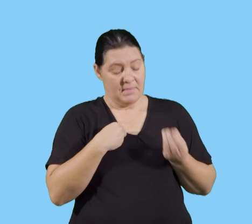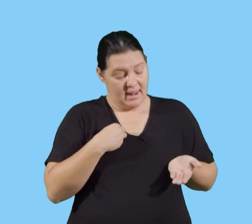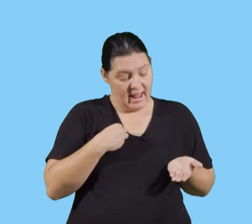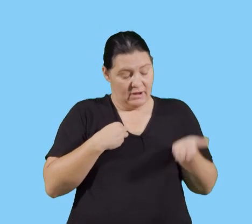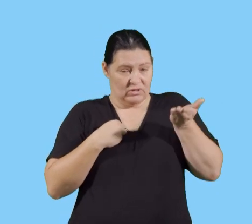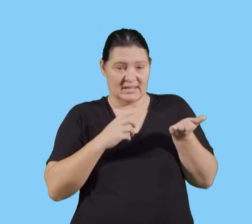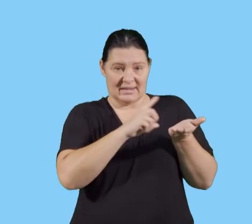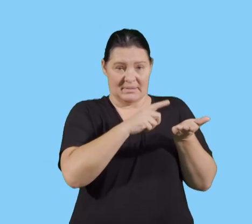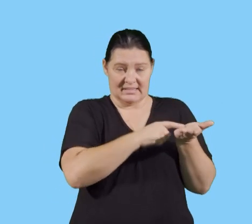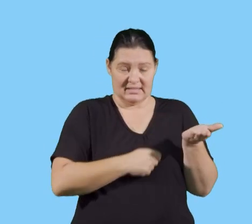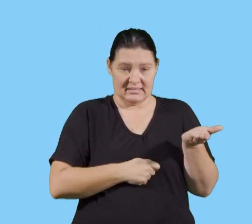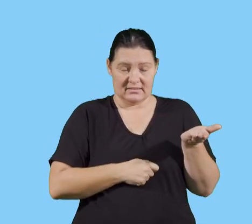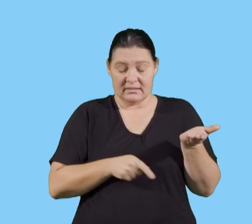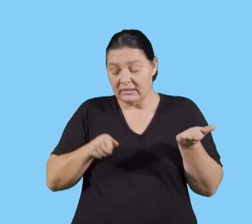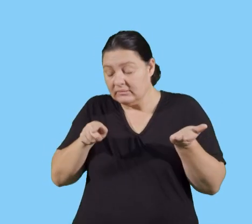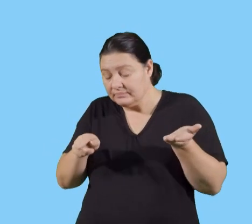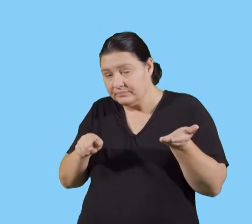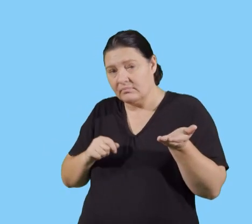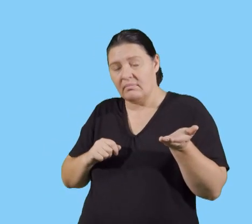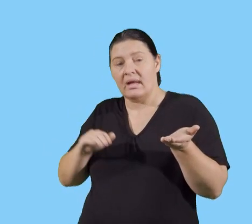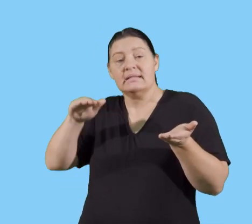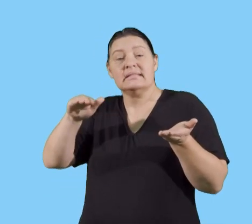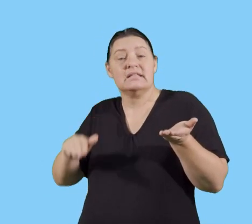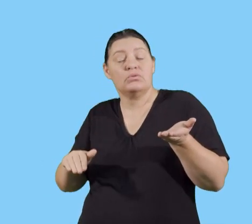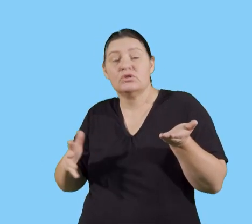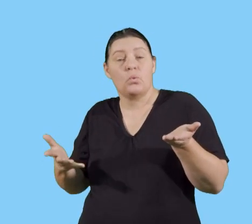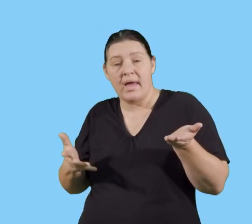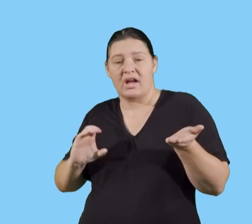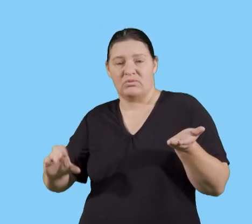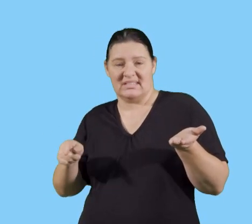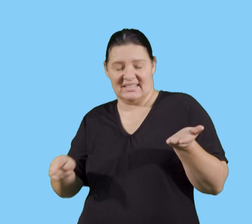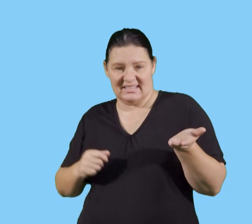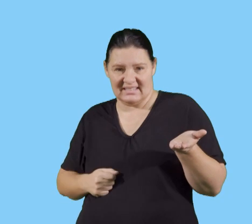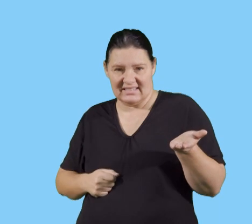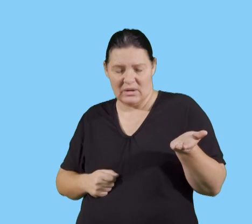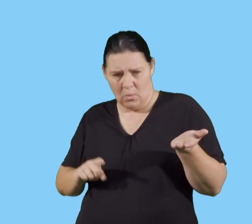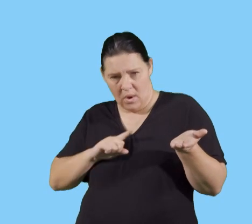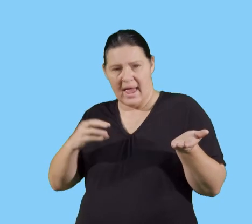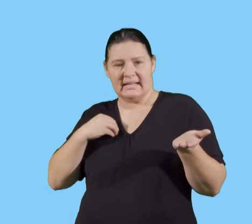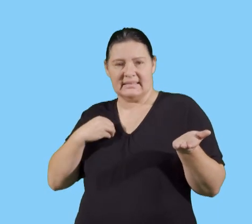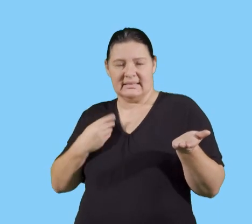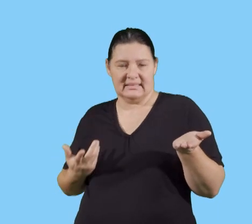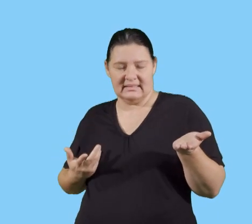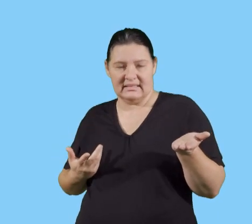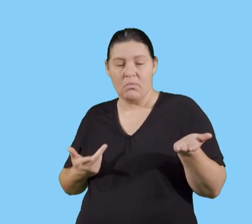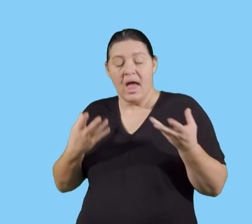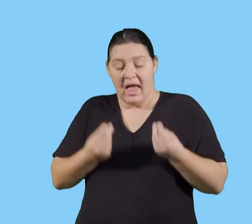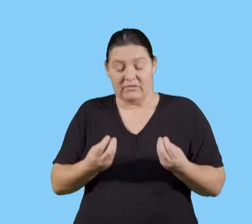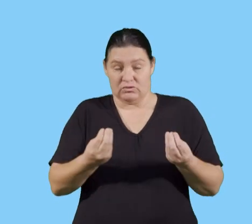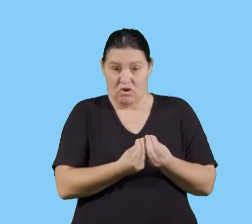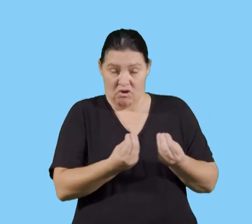side and it decreases in that case on the credit side. So we had